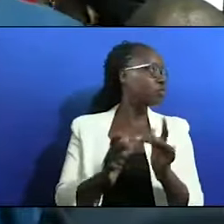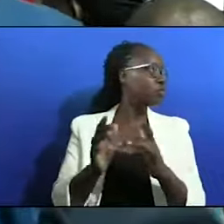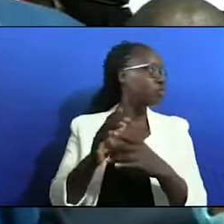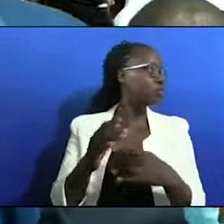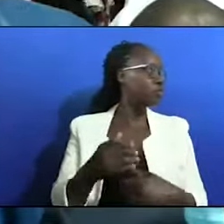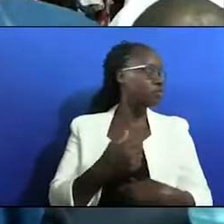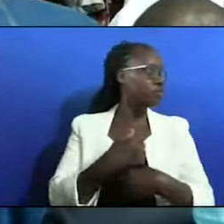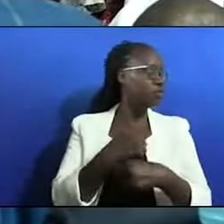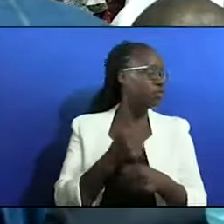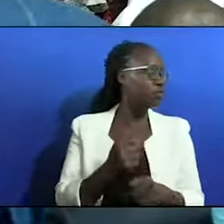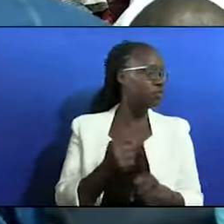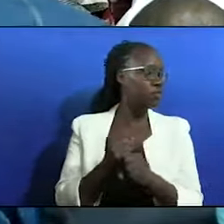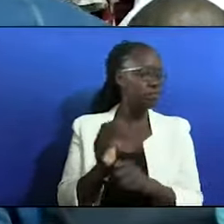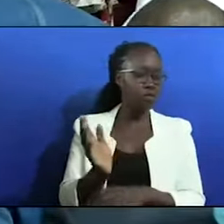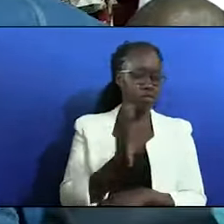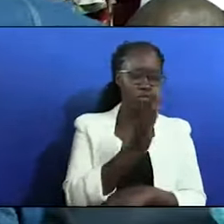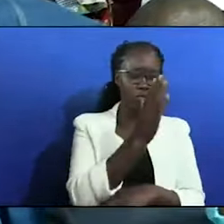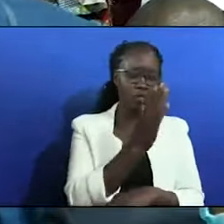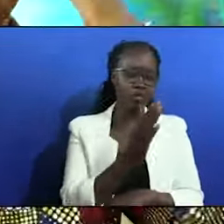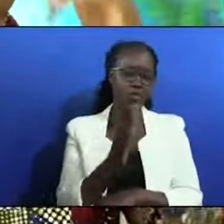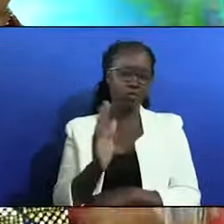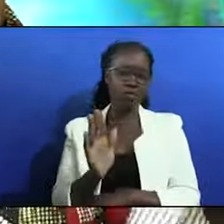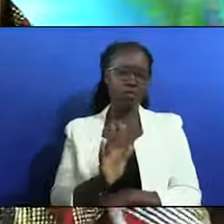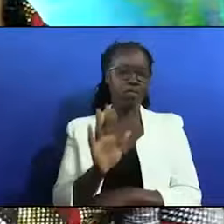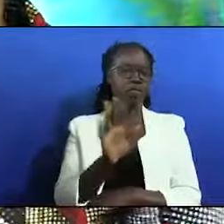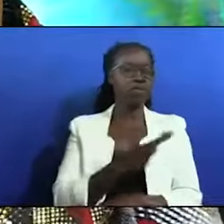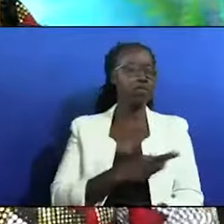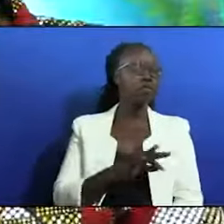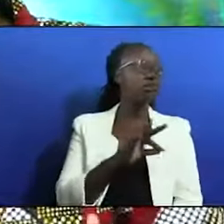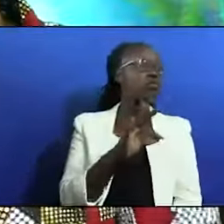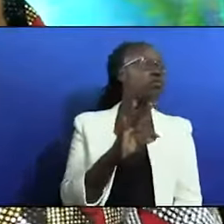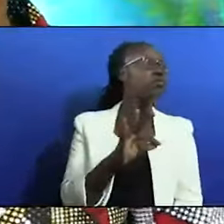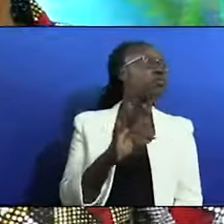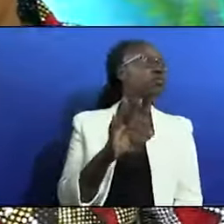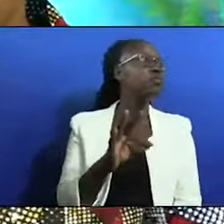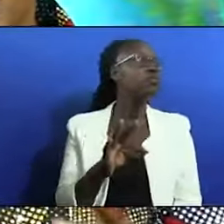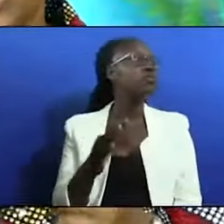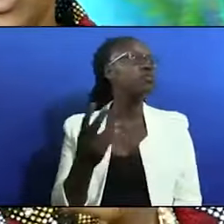Hallelujah. Even one person in the kingdom of God is great. Thank you. So